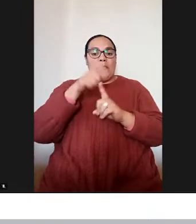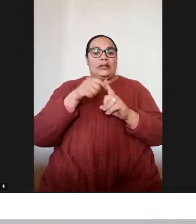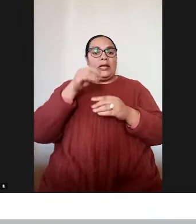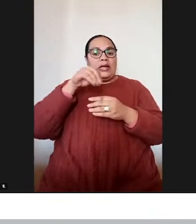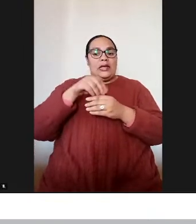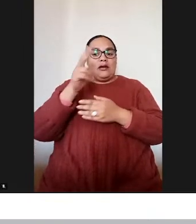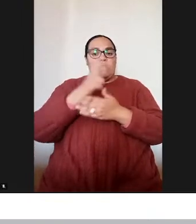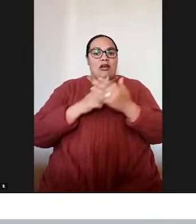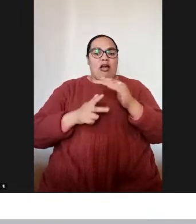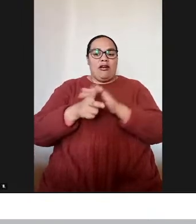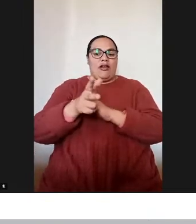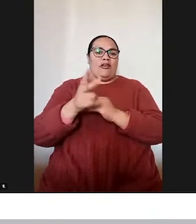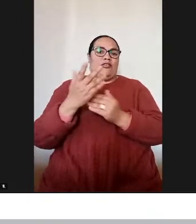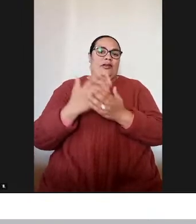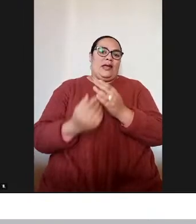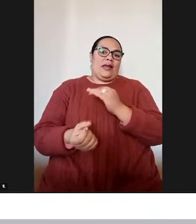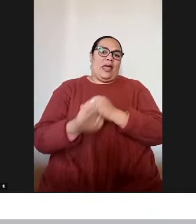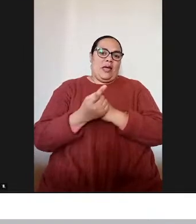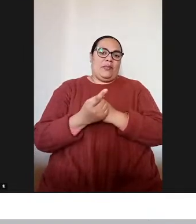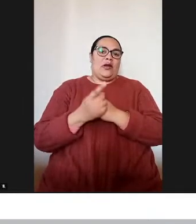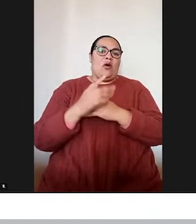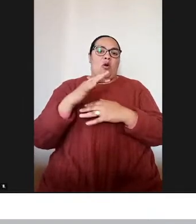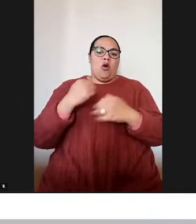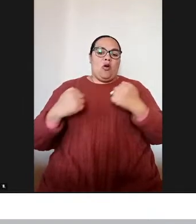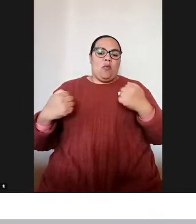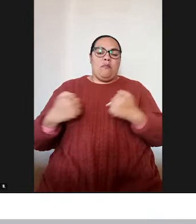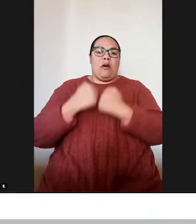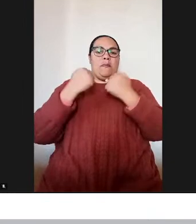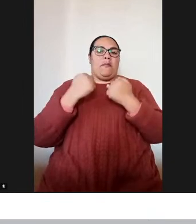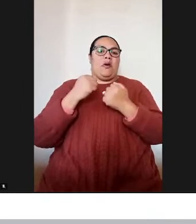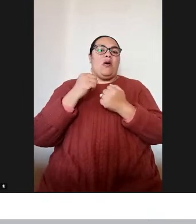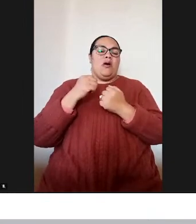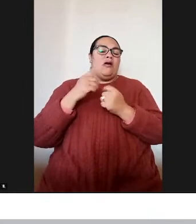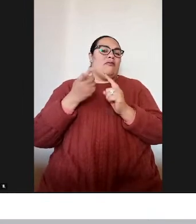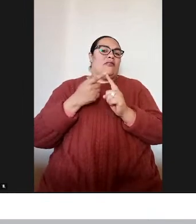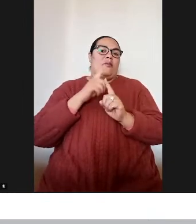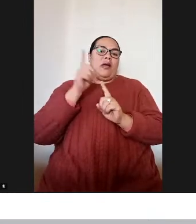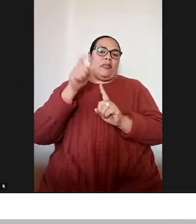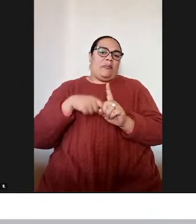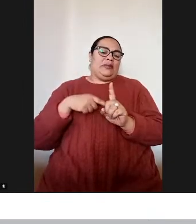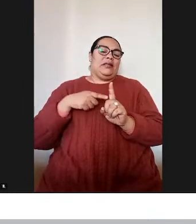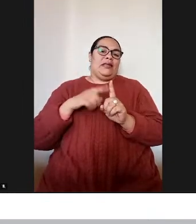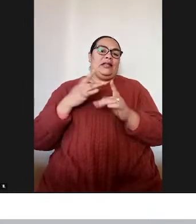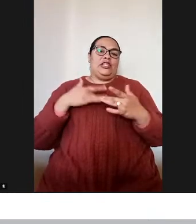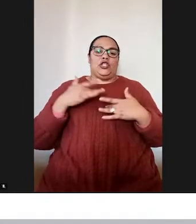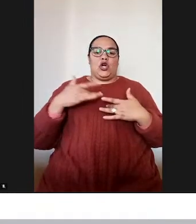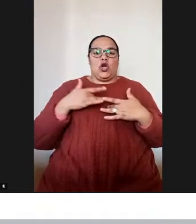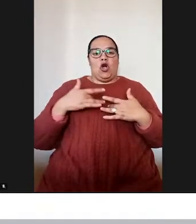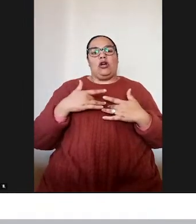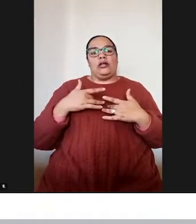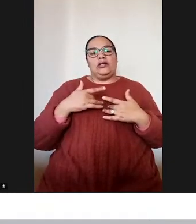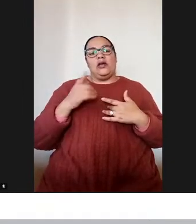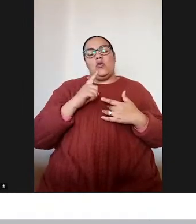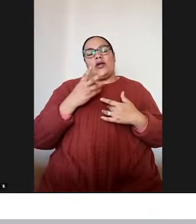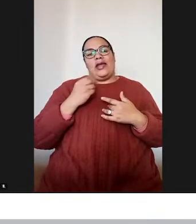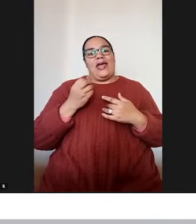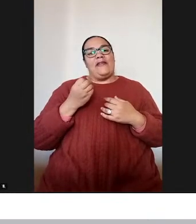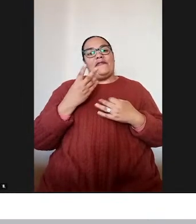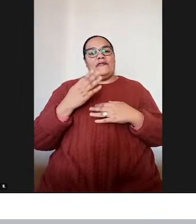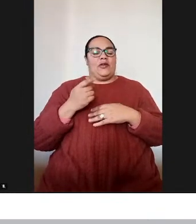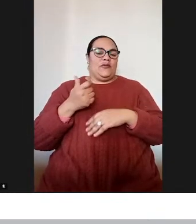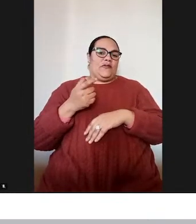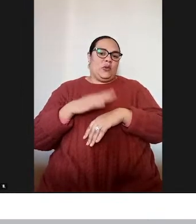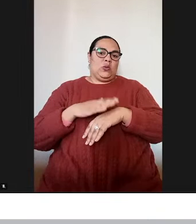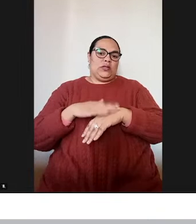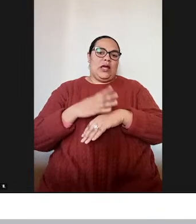be omgery word, driven over by someone. So that is a concern that has been raised quite a few times